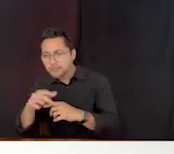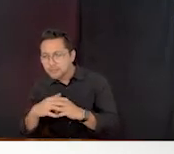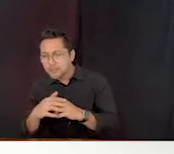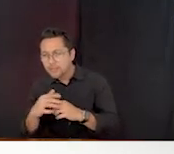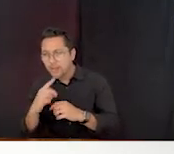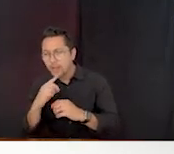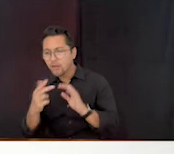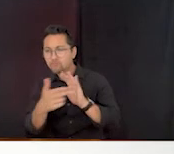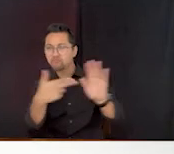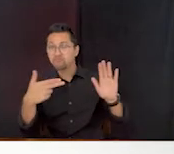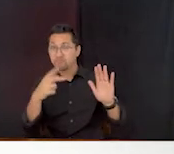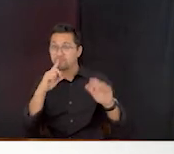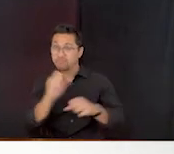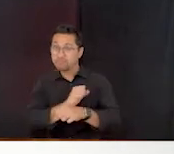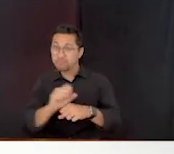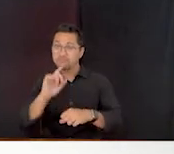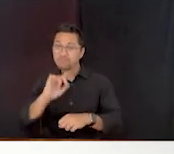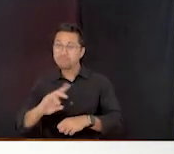I was 17.